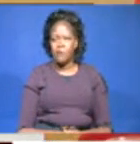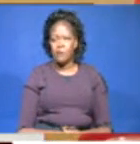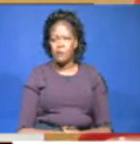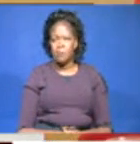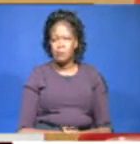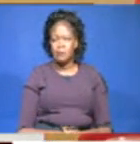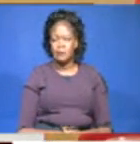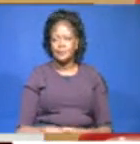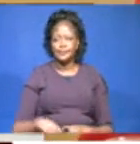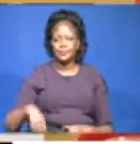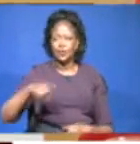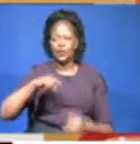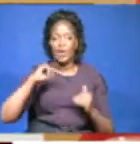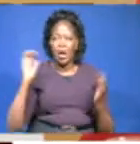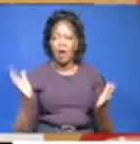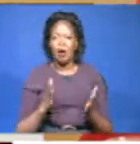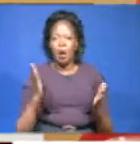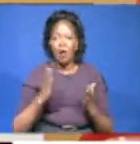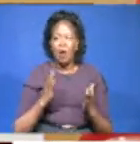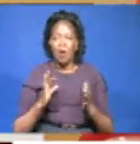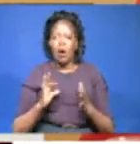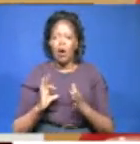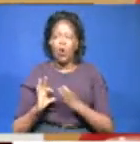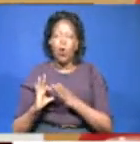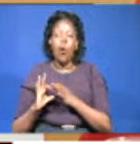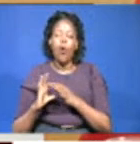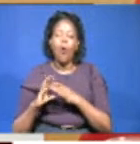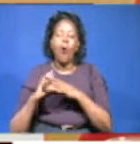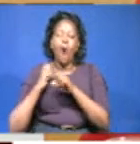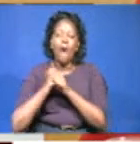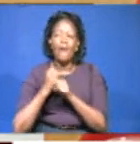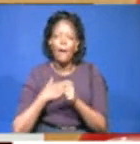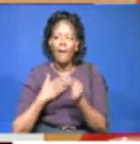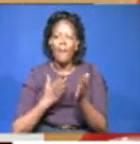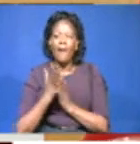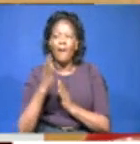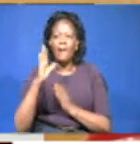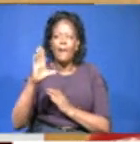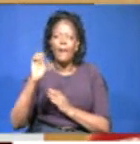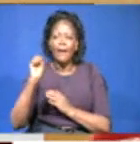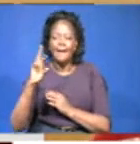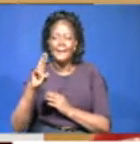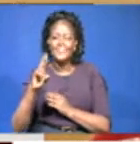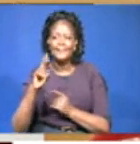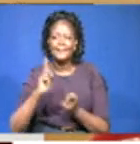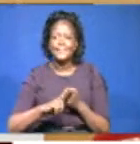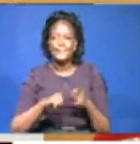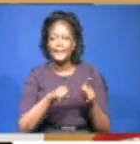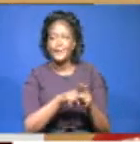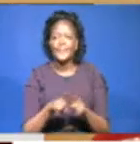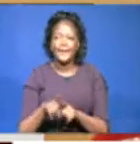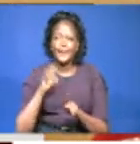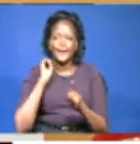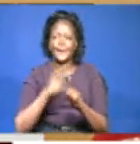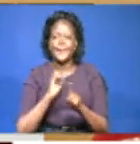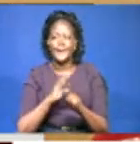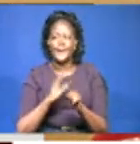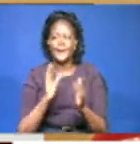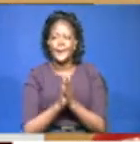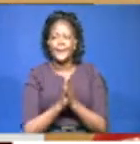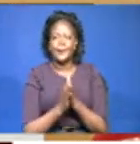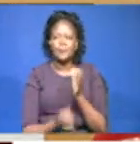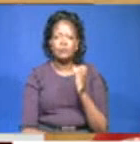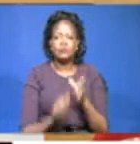We are encouraging our corporates through the CSR to also mentor and grow